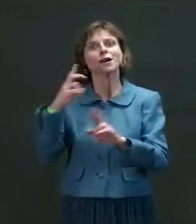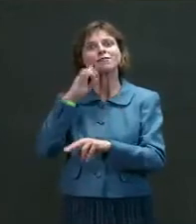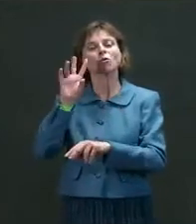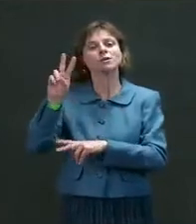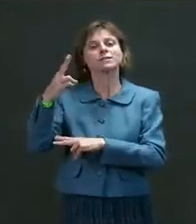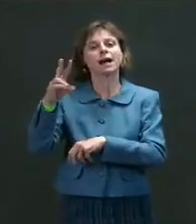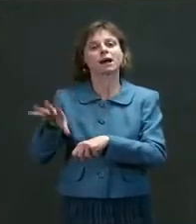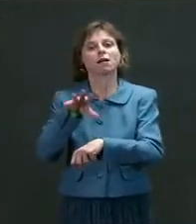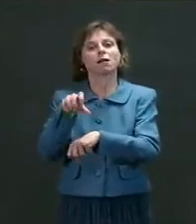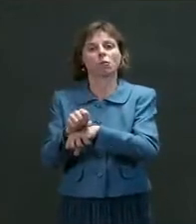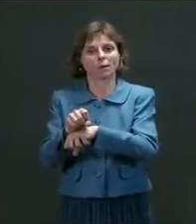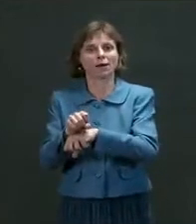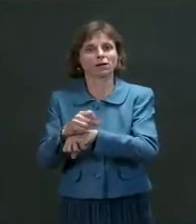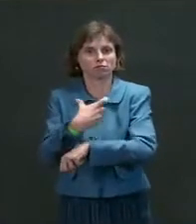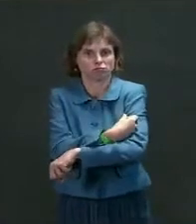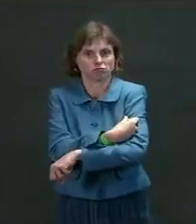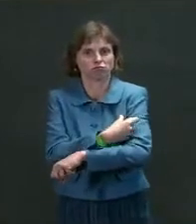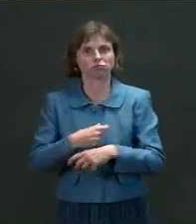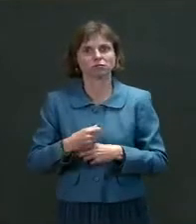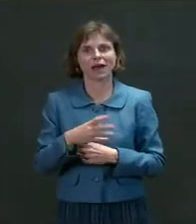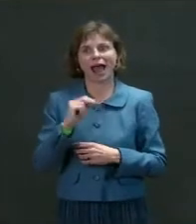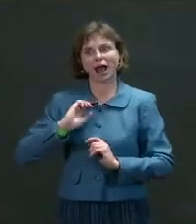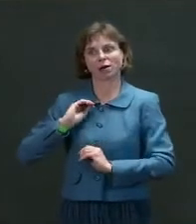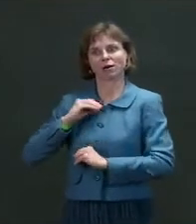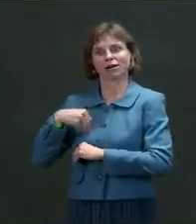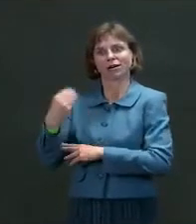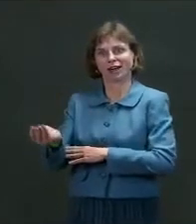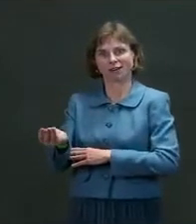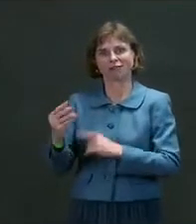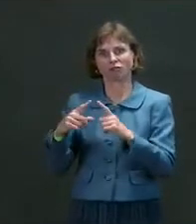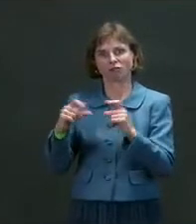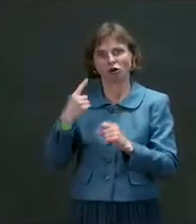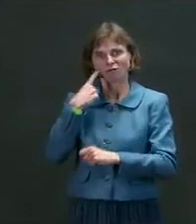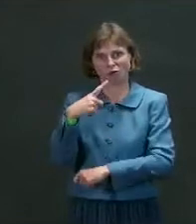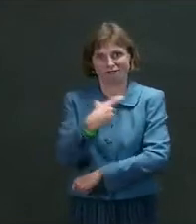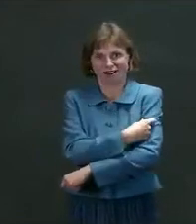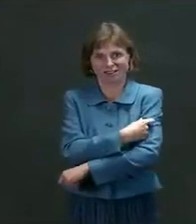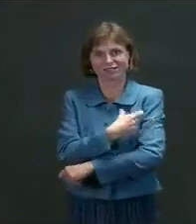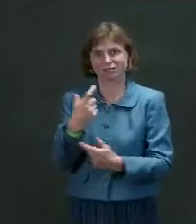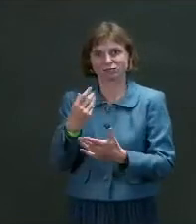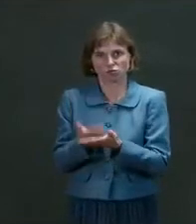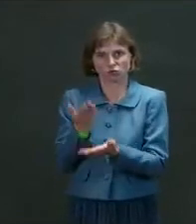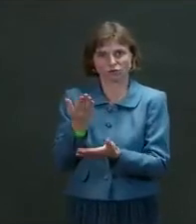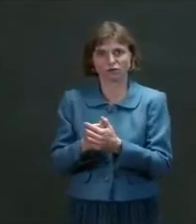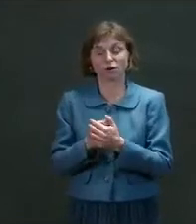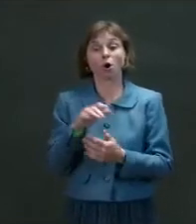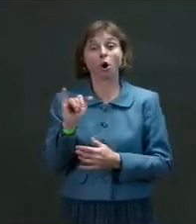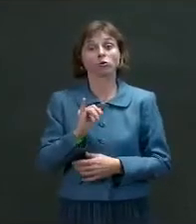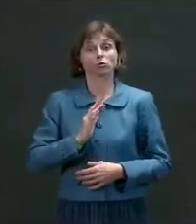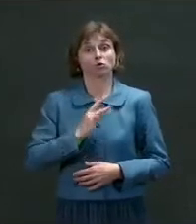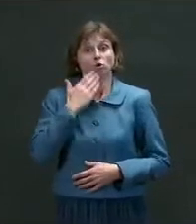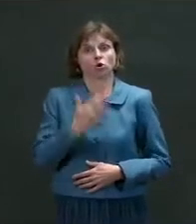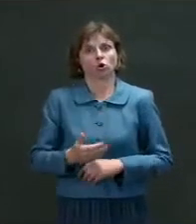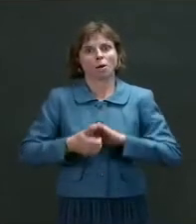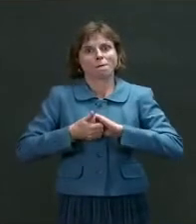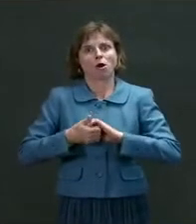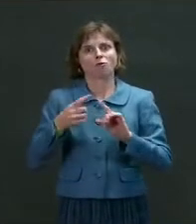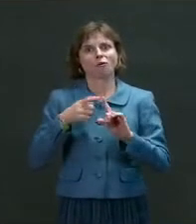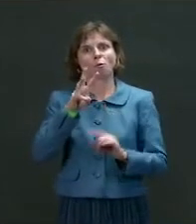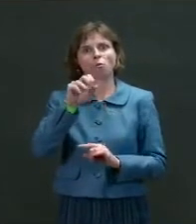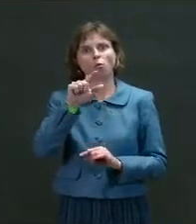as getting them their vaccine card. We also have a really strong partner in Walgreens. They are set up and they manage